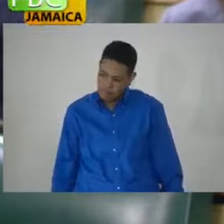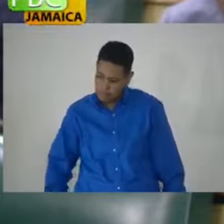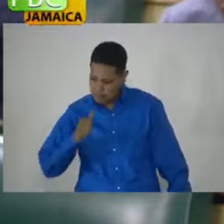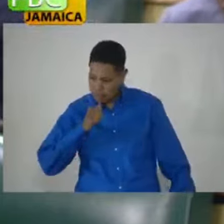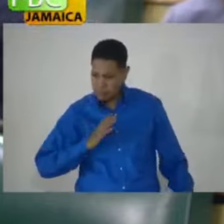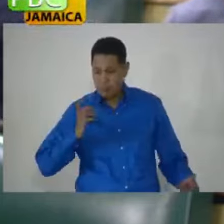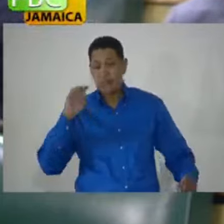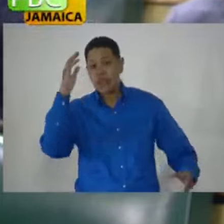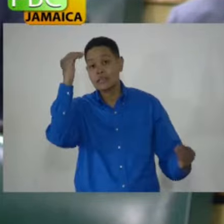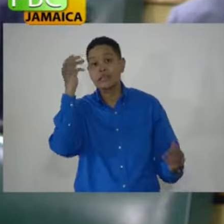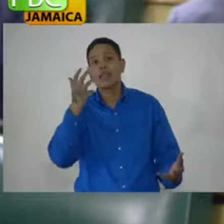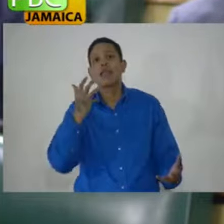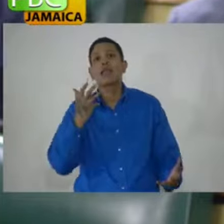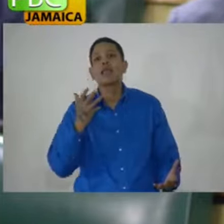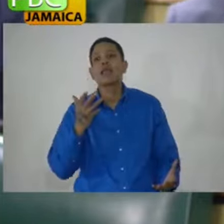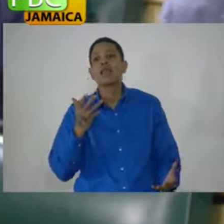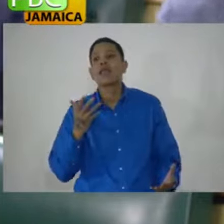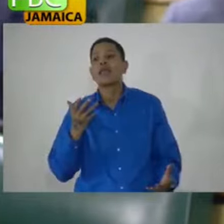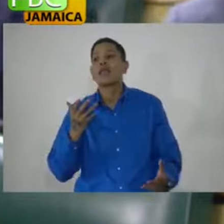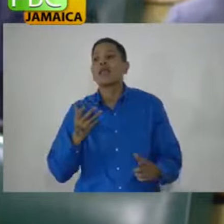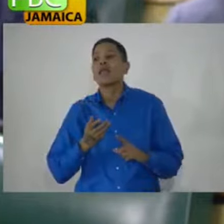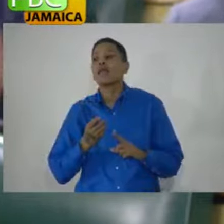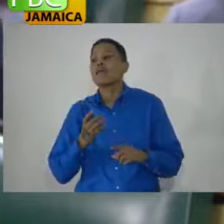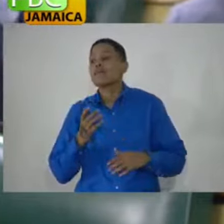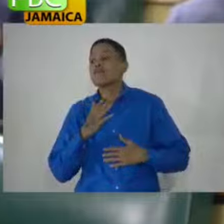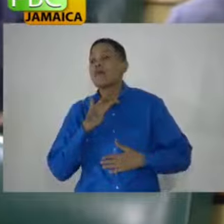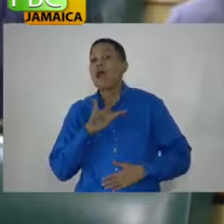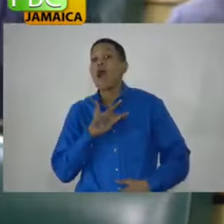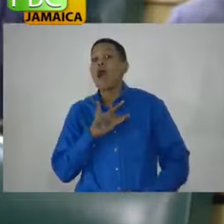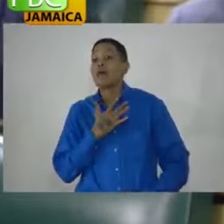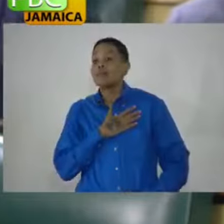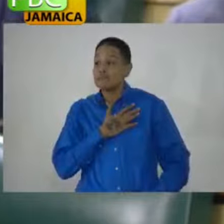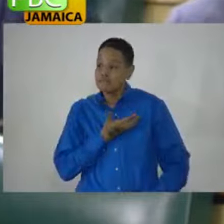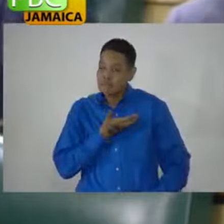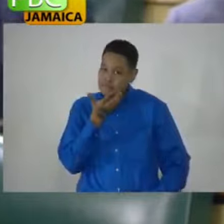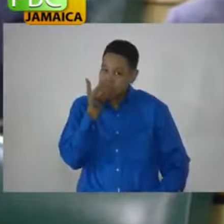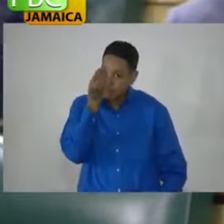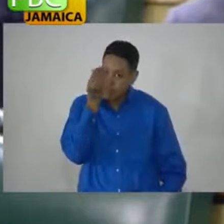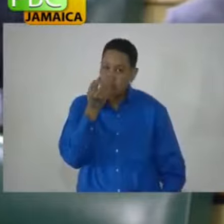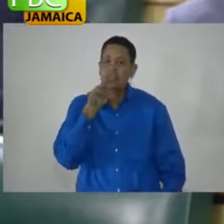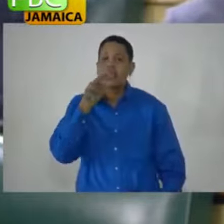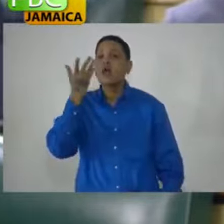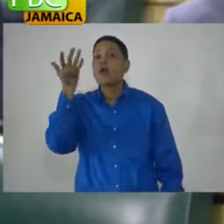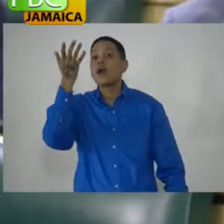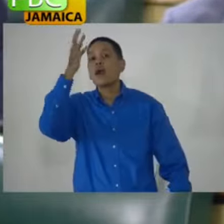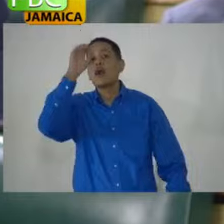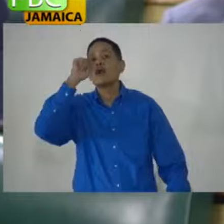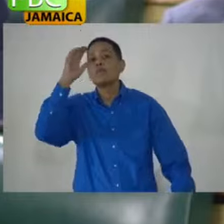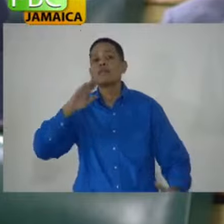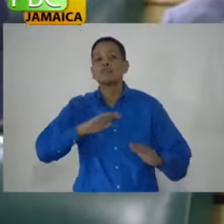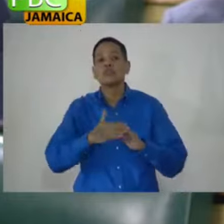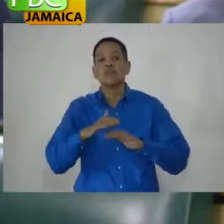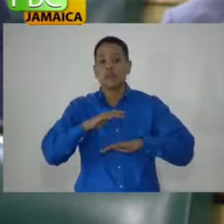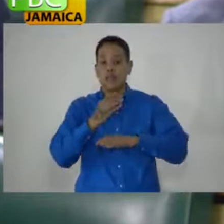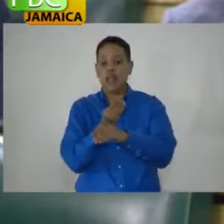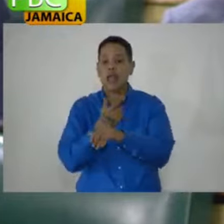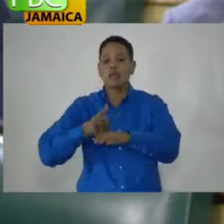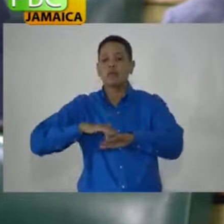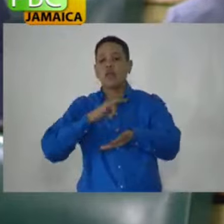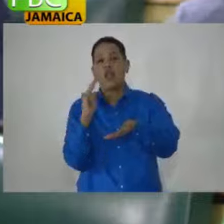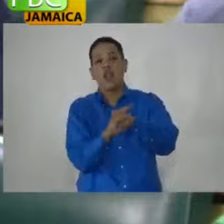Speaker, I say from the bottom of my heart, God bless Jamaica,